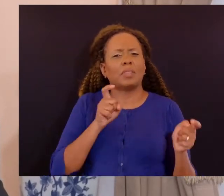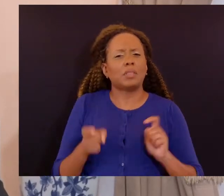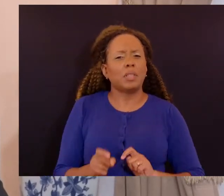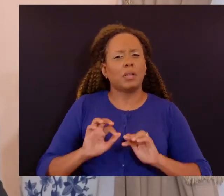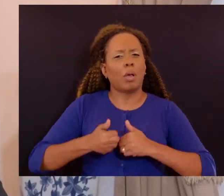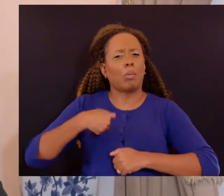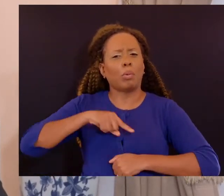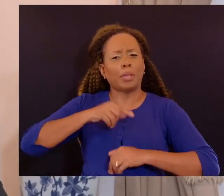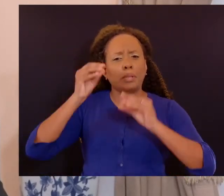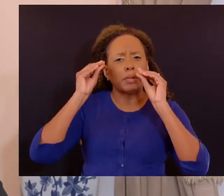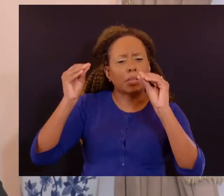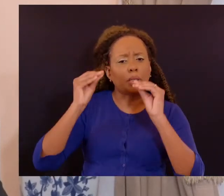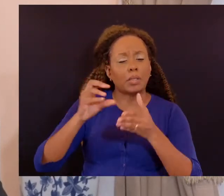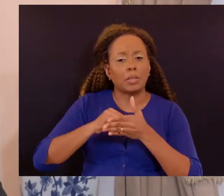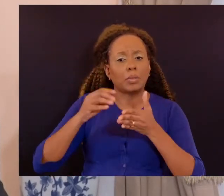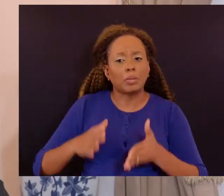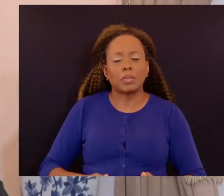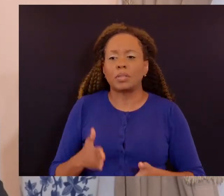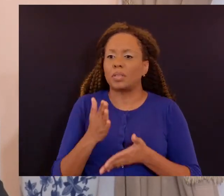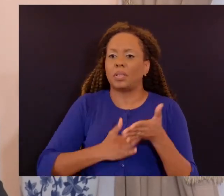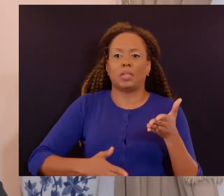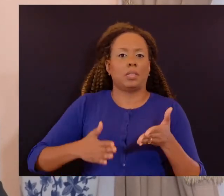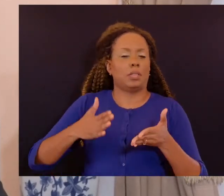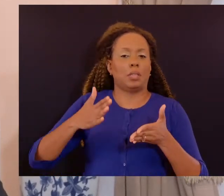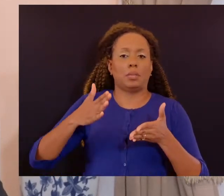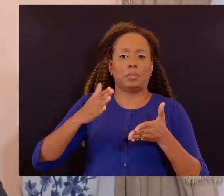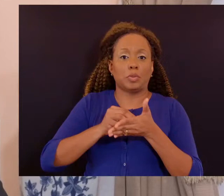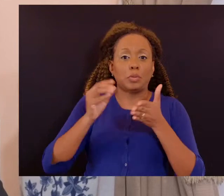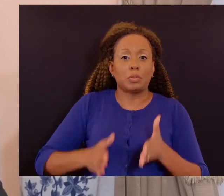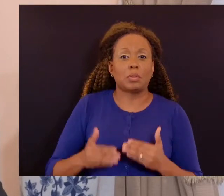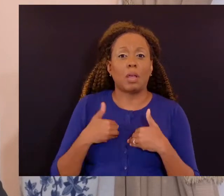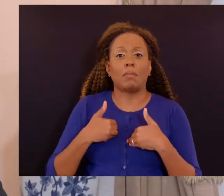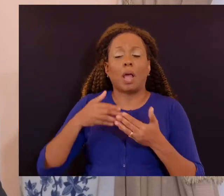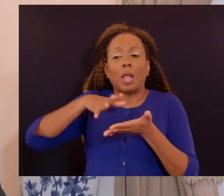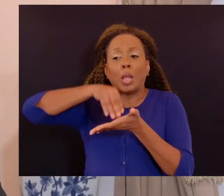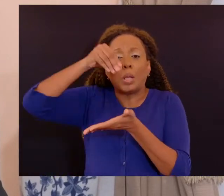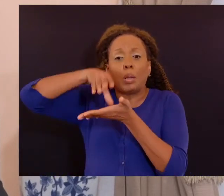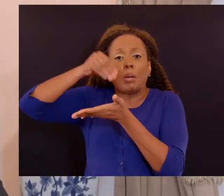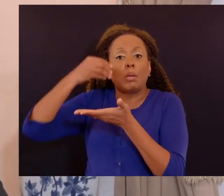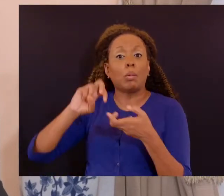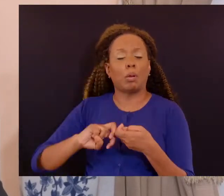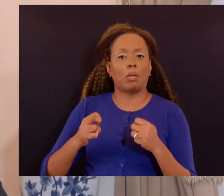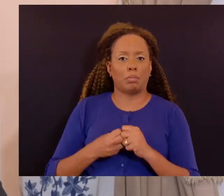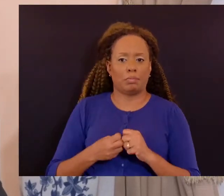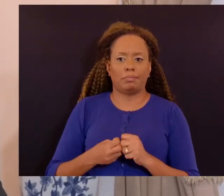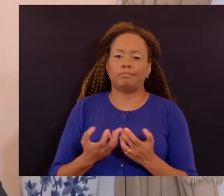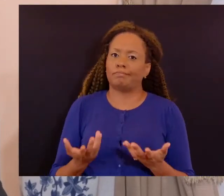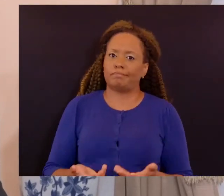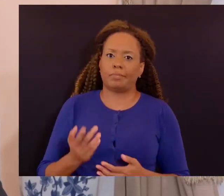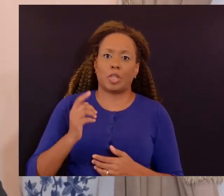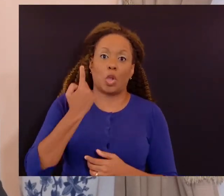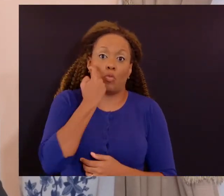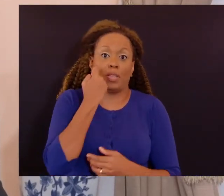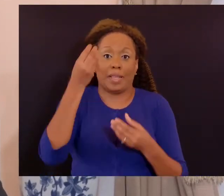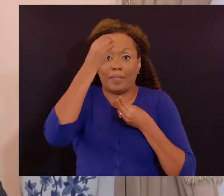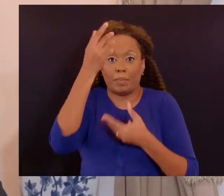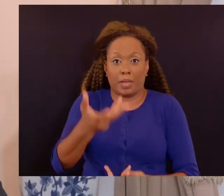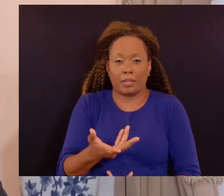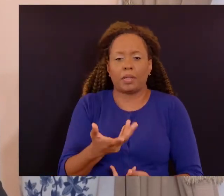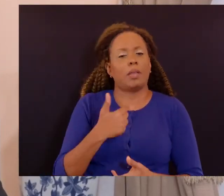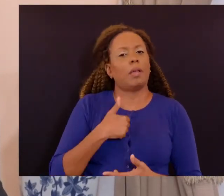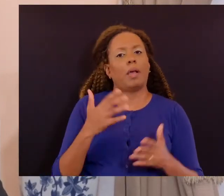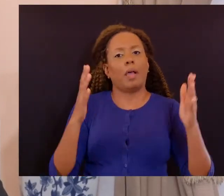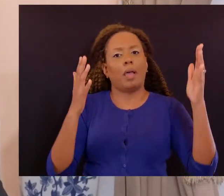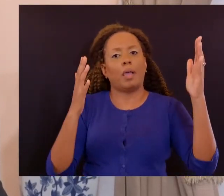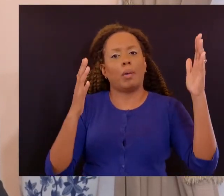deliver instruction to some of our kids because of their learning challenges. That's what the information is saying to us, and I want that people